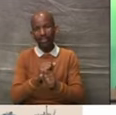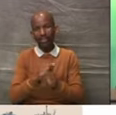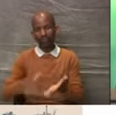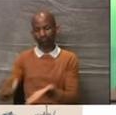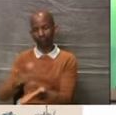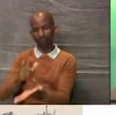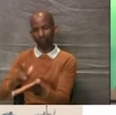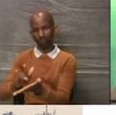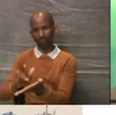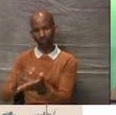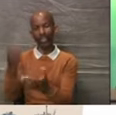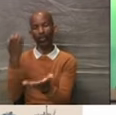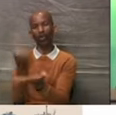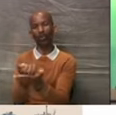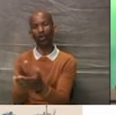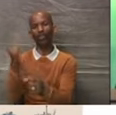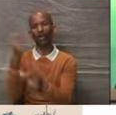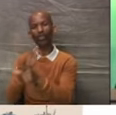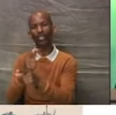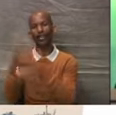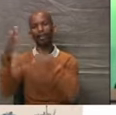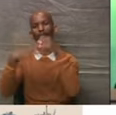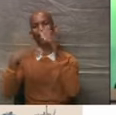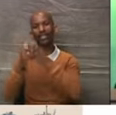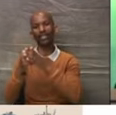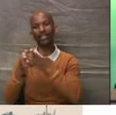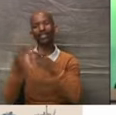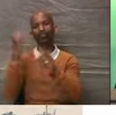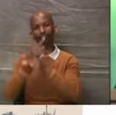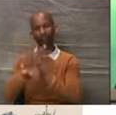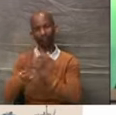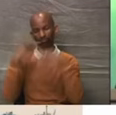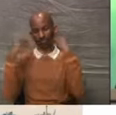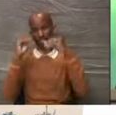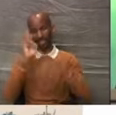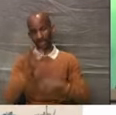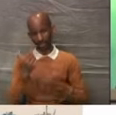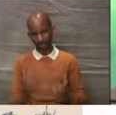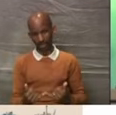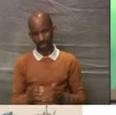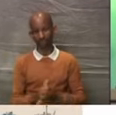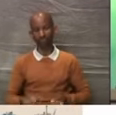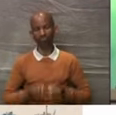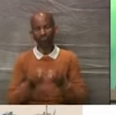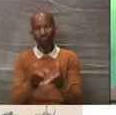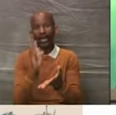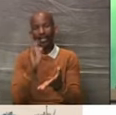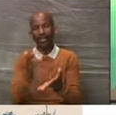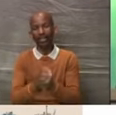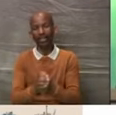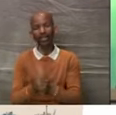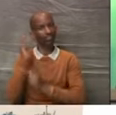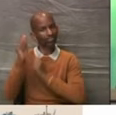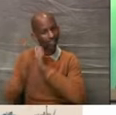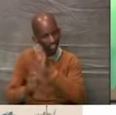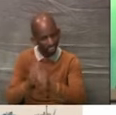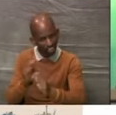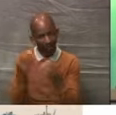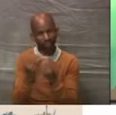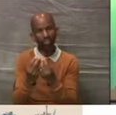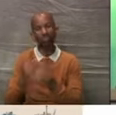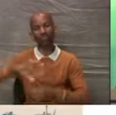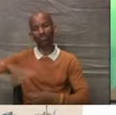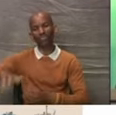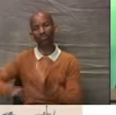economy of Gauteng. Rebuilding the economy of Gauteng demands that we rethink the traditional models of